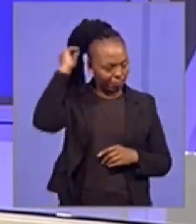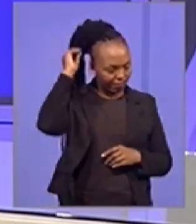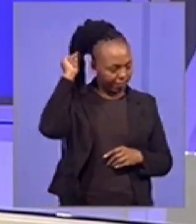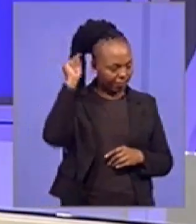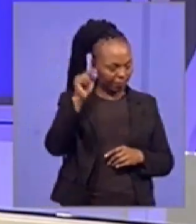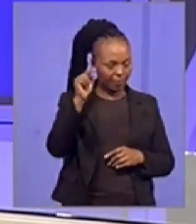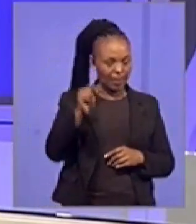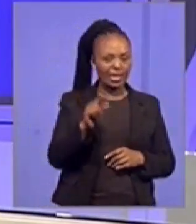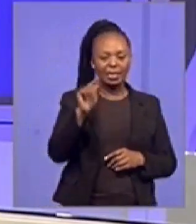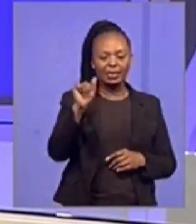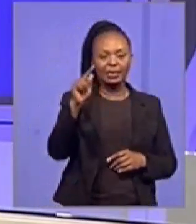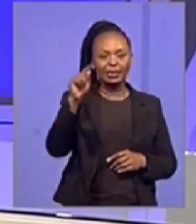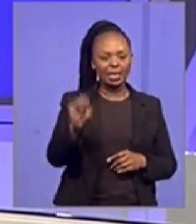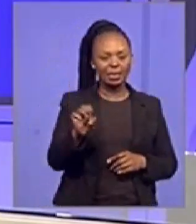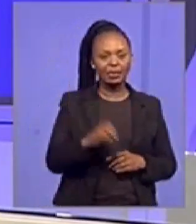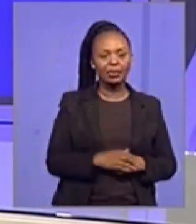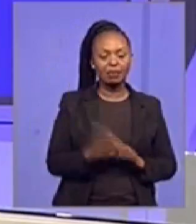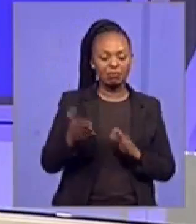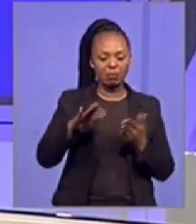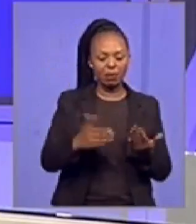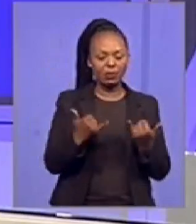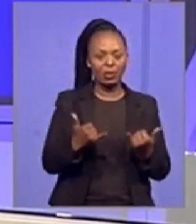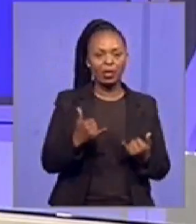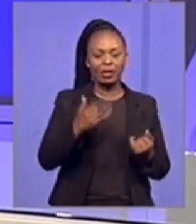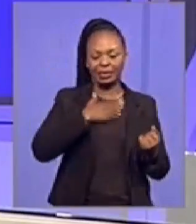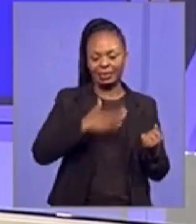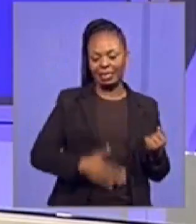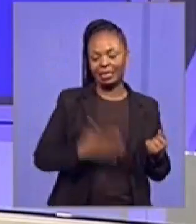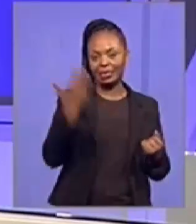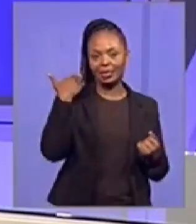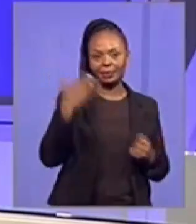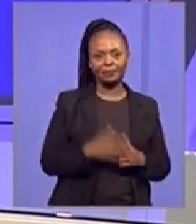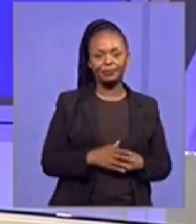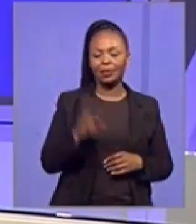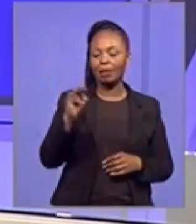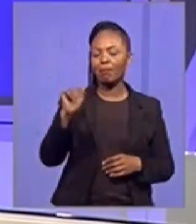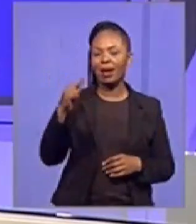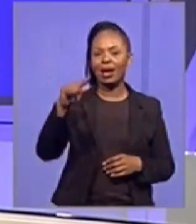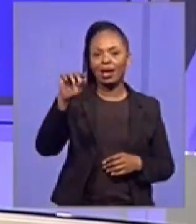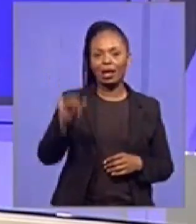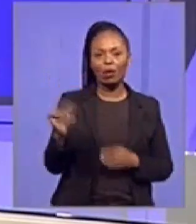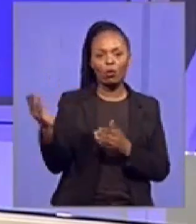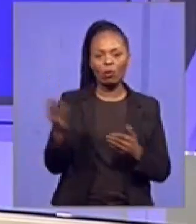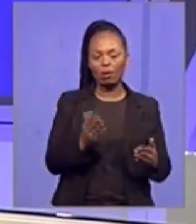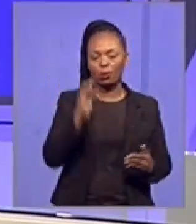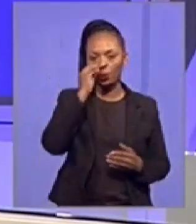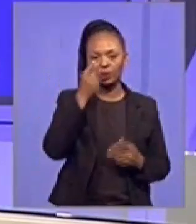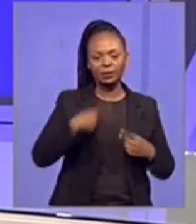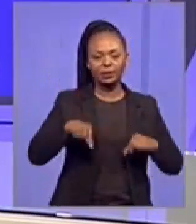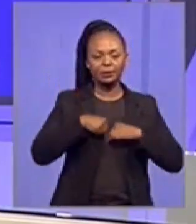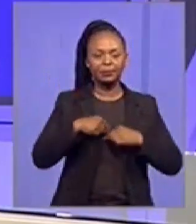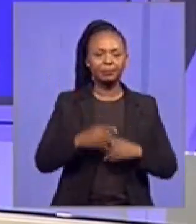la thuto Tate Magwe ya hlokaetse mesong ya ka Sonta. Magala re betse re a amoela ditabeng tsa runa.